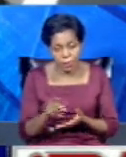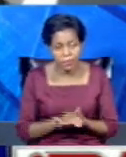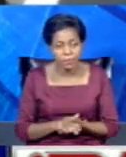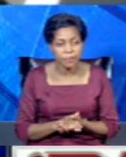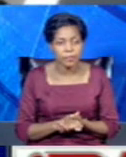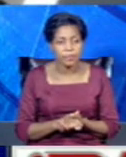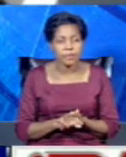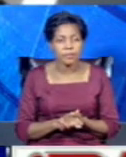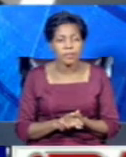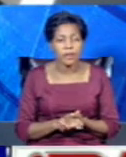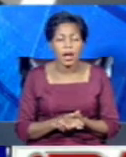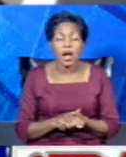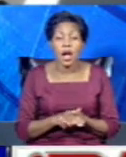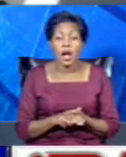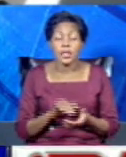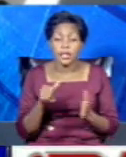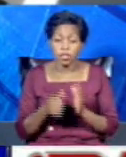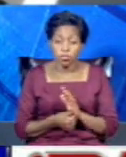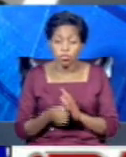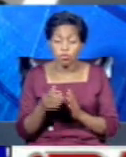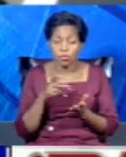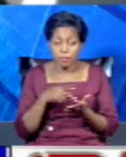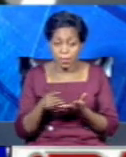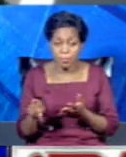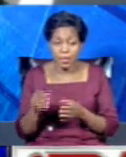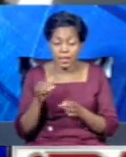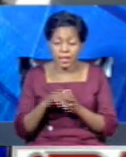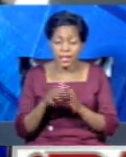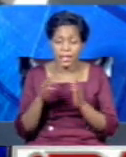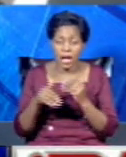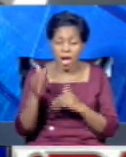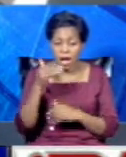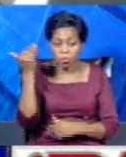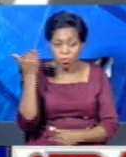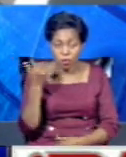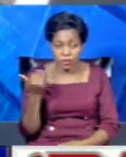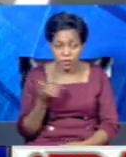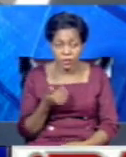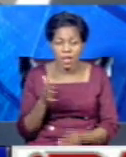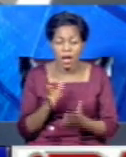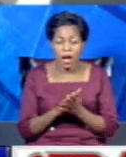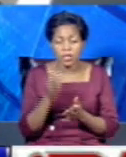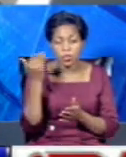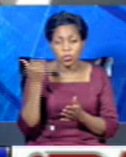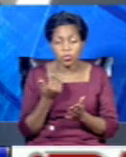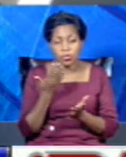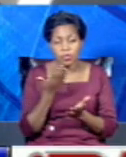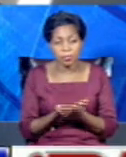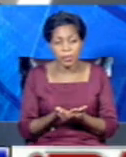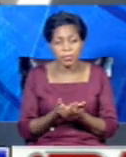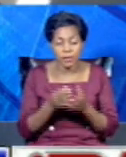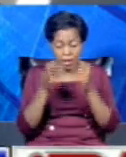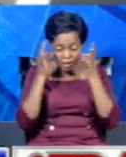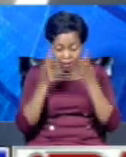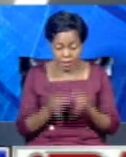the Supreme Court, because the costs in the High Court and the Court of Appeal are already determined, they